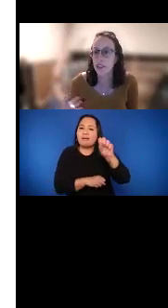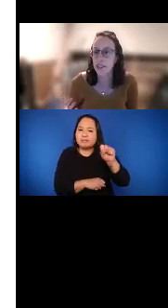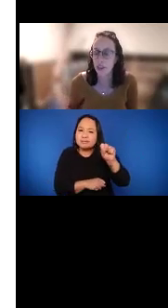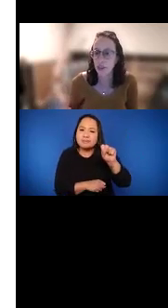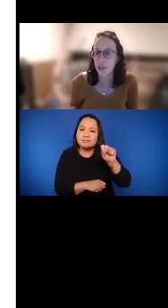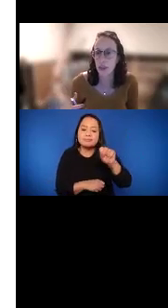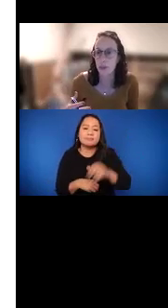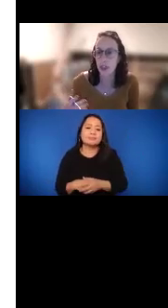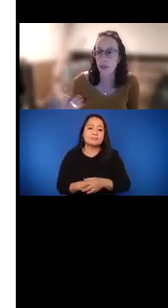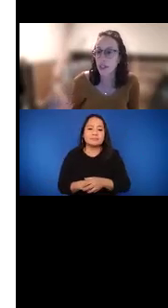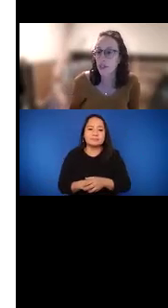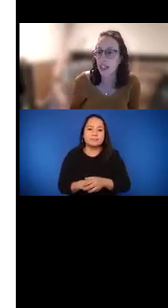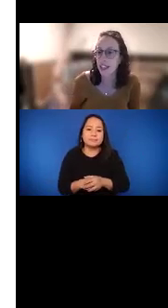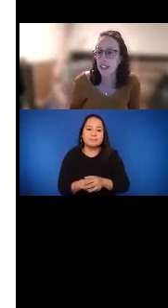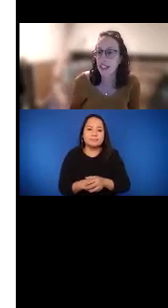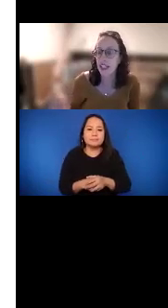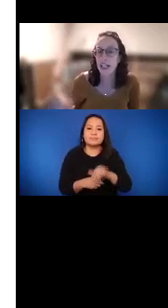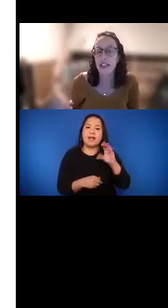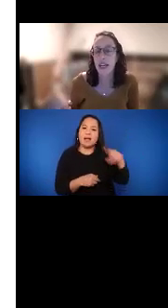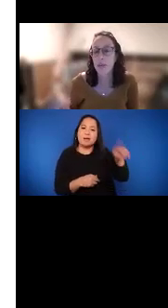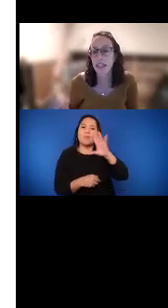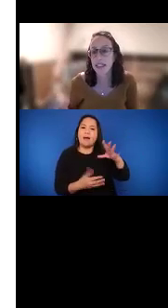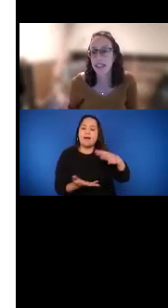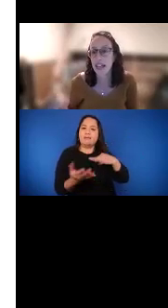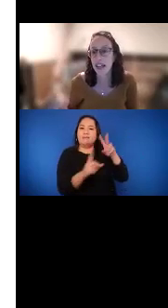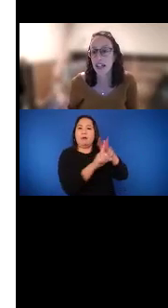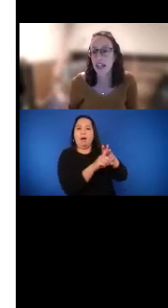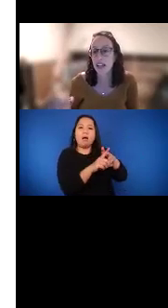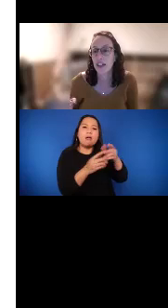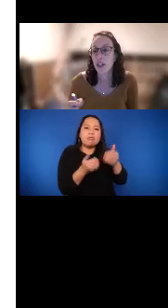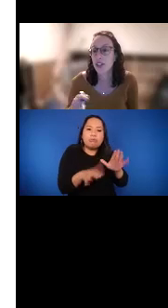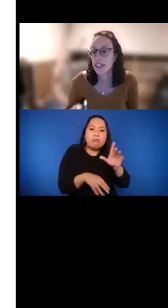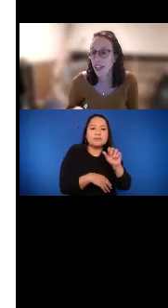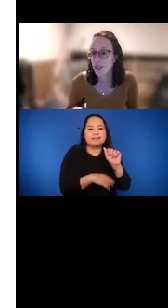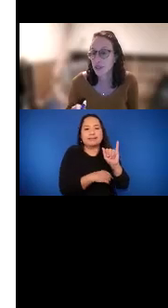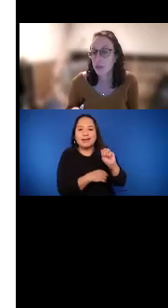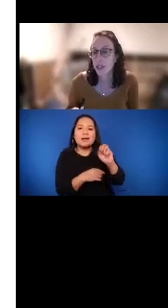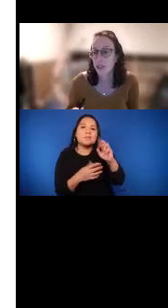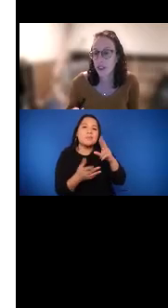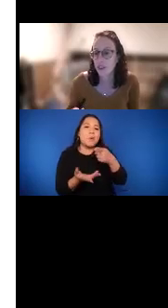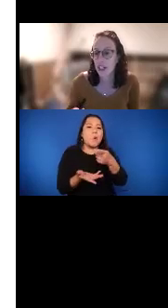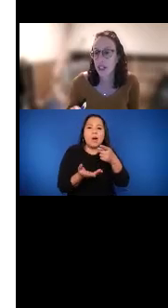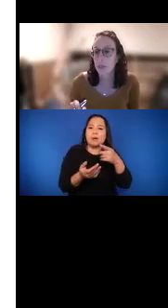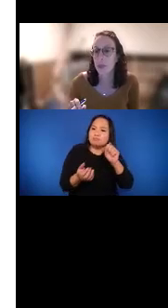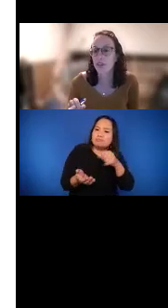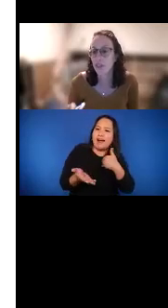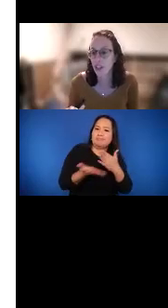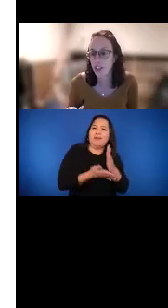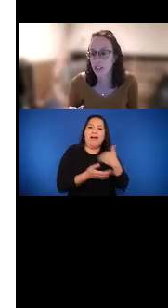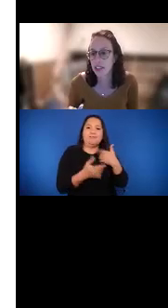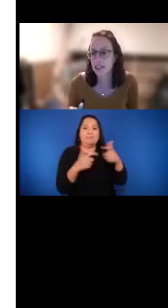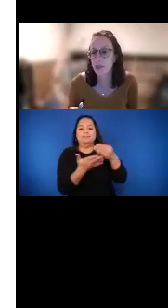that you're entitled to a big refund. They might say, you're entitled to a big refund,